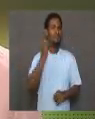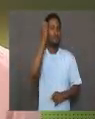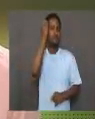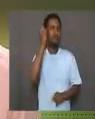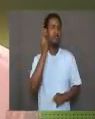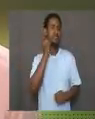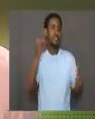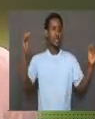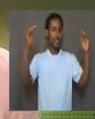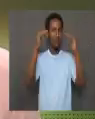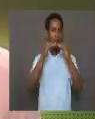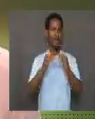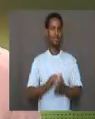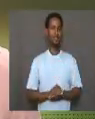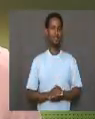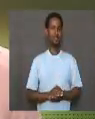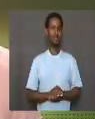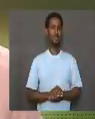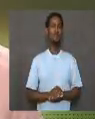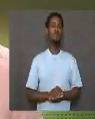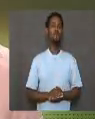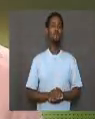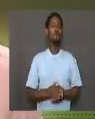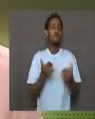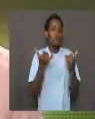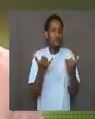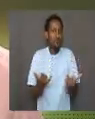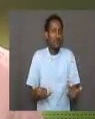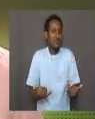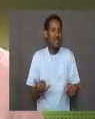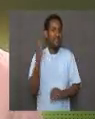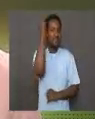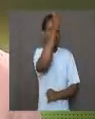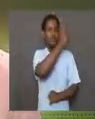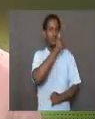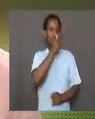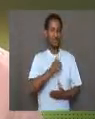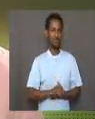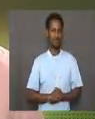gender equality for contemporary Ethiopia.